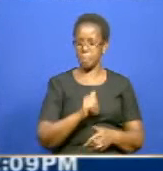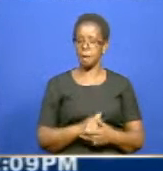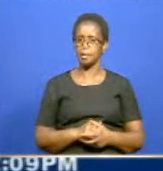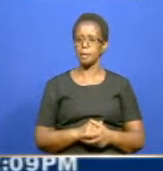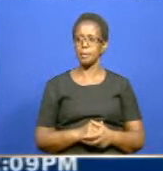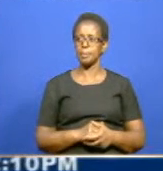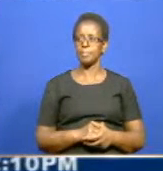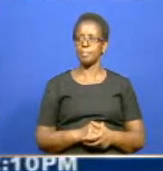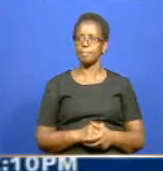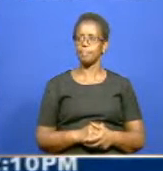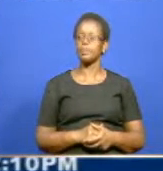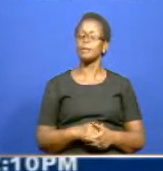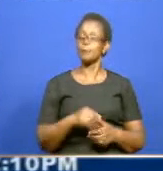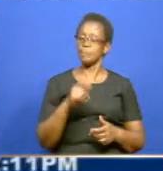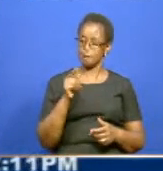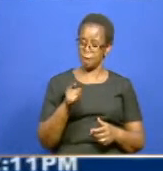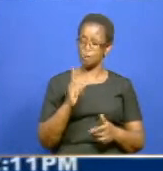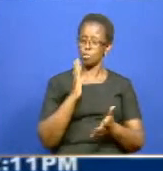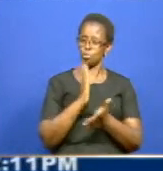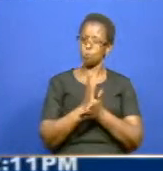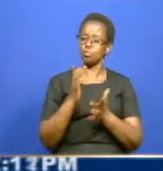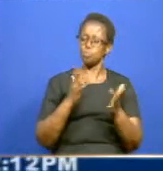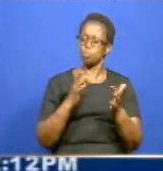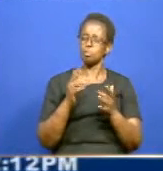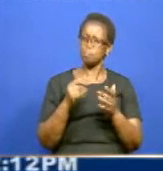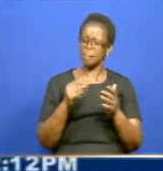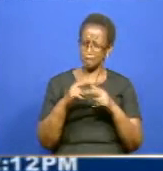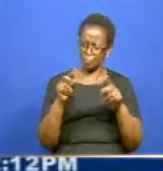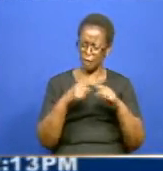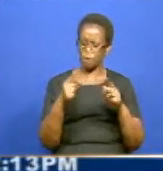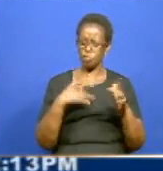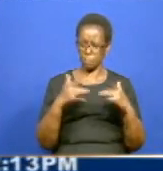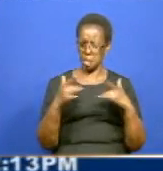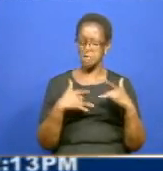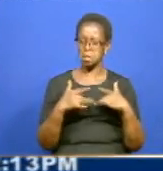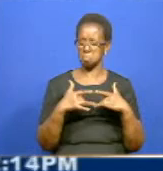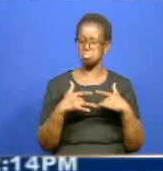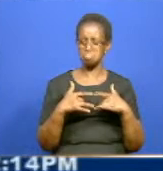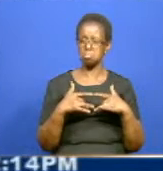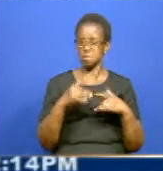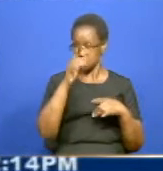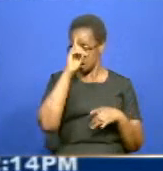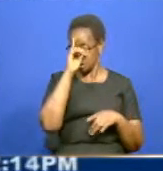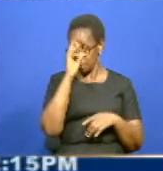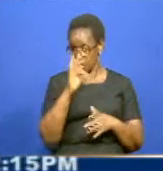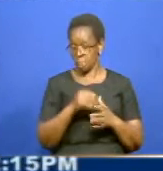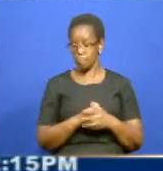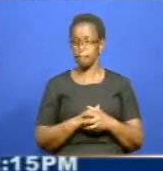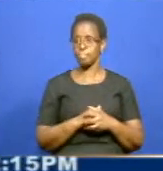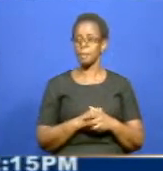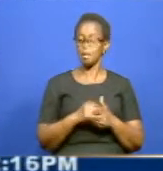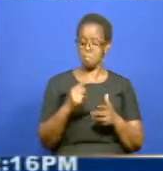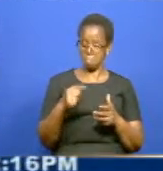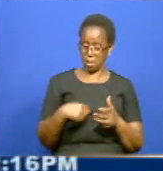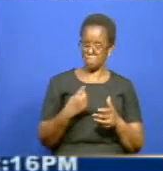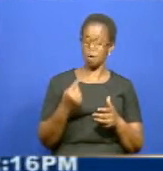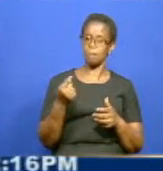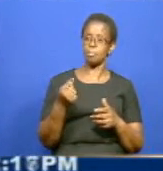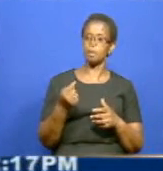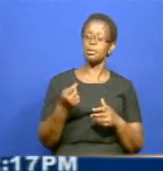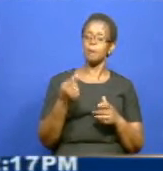they're very serious concerns, Honorable Speaker. I'm a product of the system